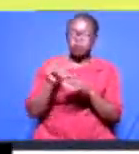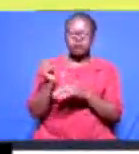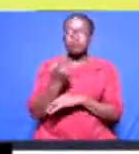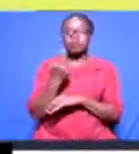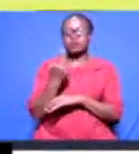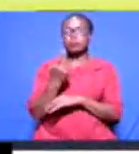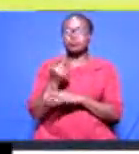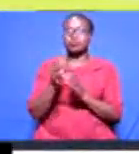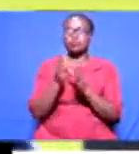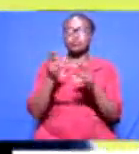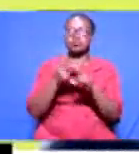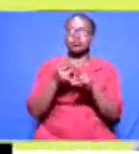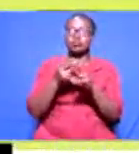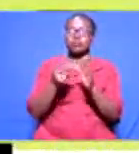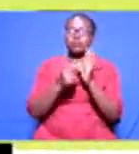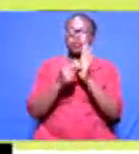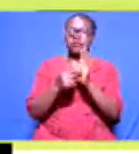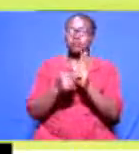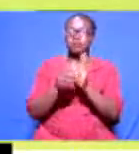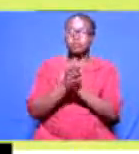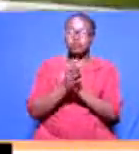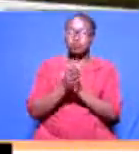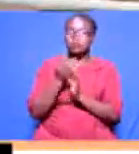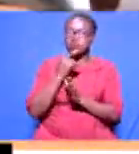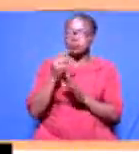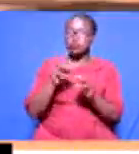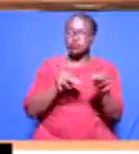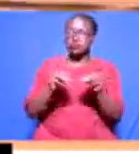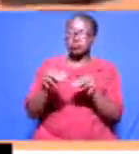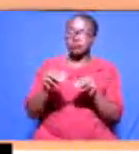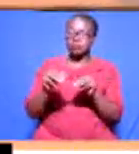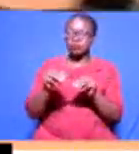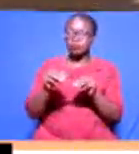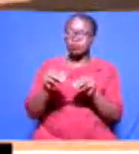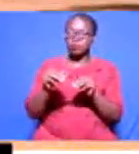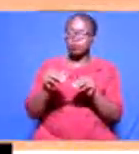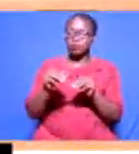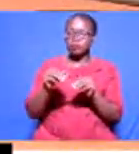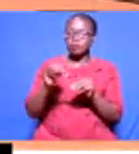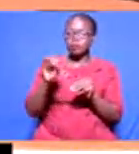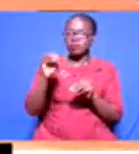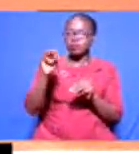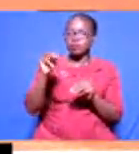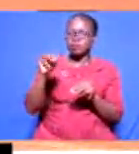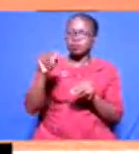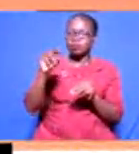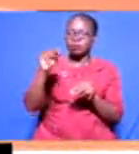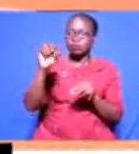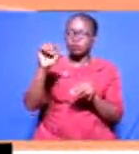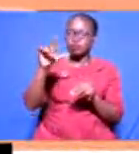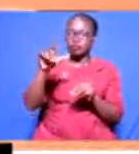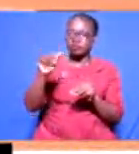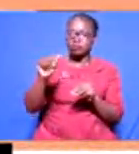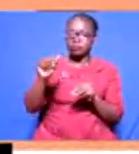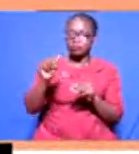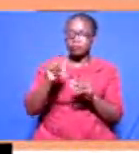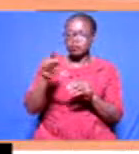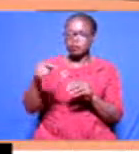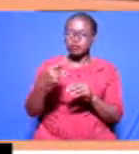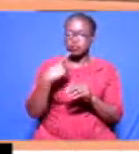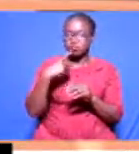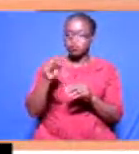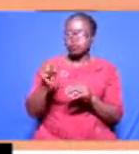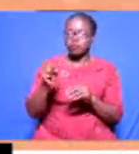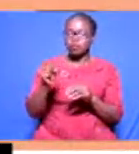names likely to feature is Africa 100-meter record holder Ferdinand Omanyala and reigning world 1500-meter champion Faith